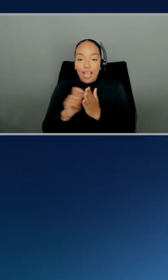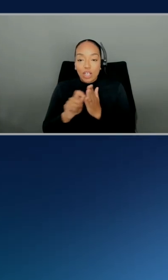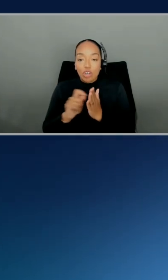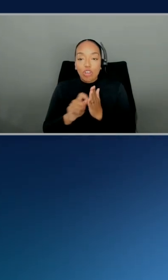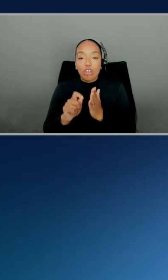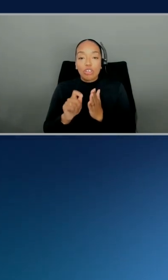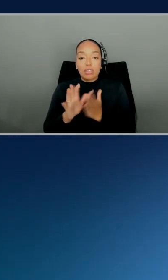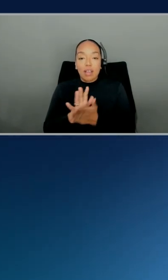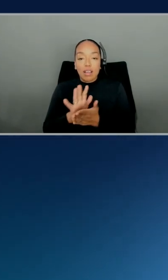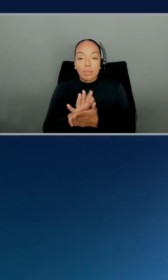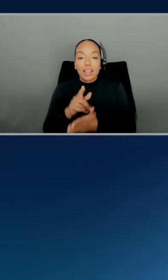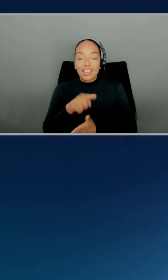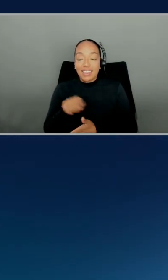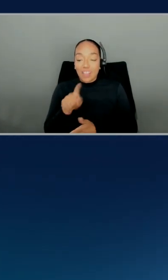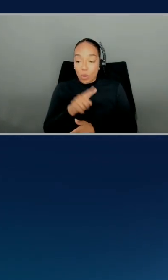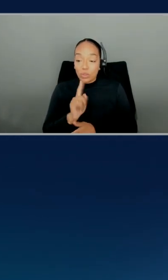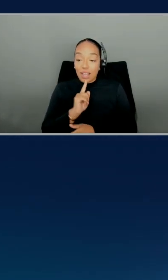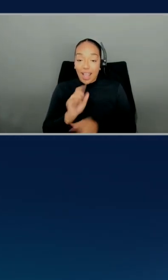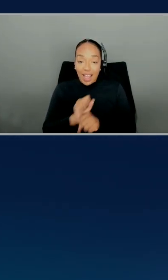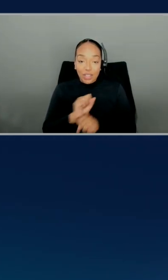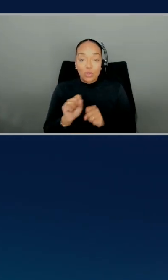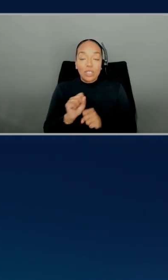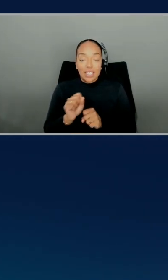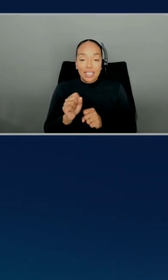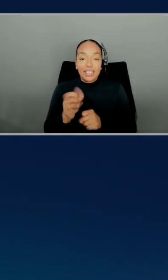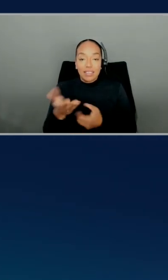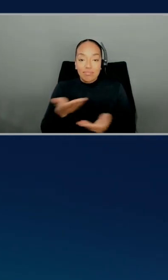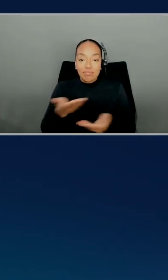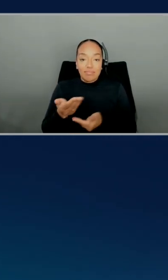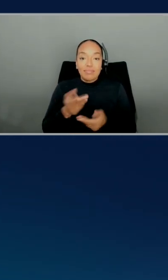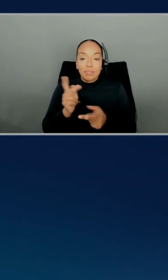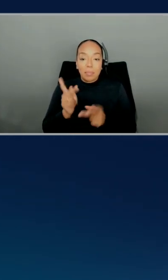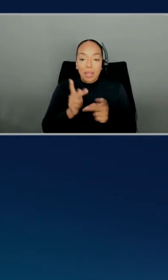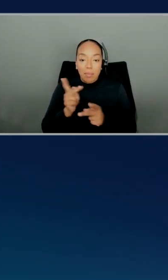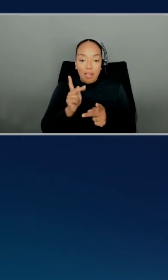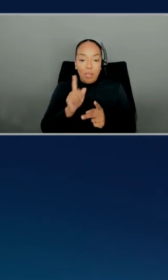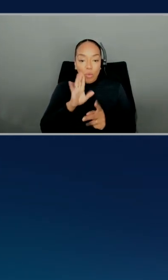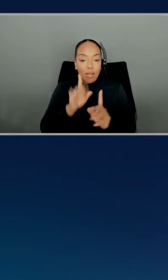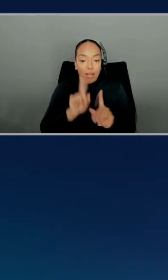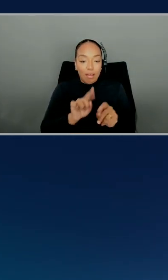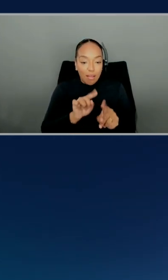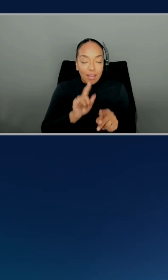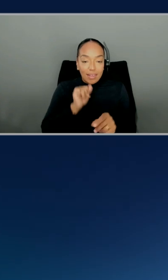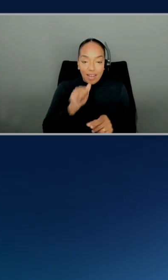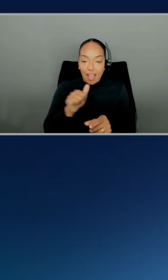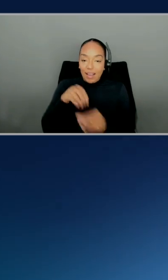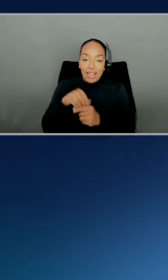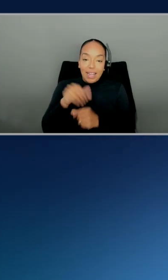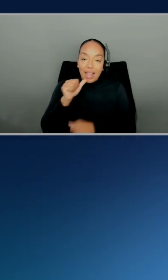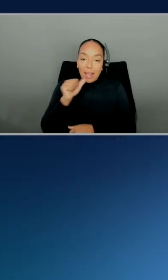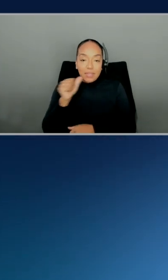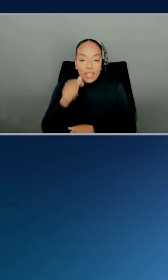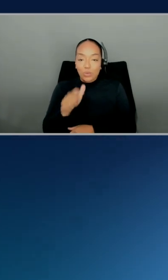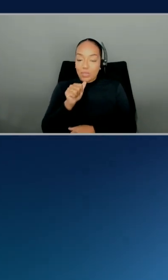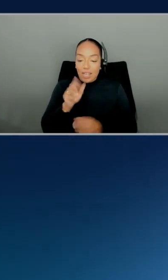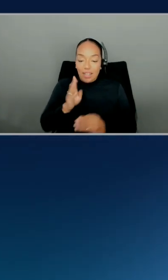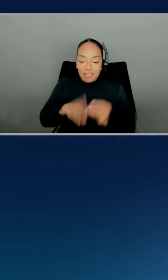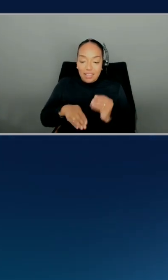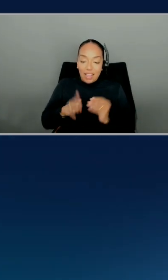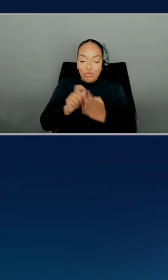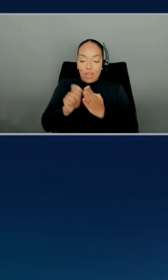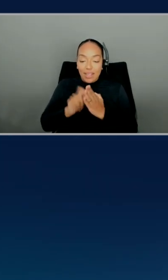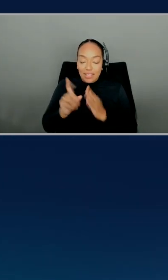naturally drive a lot of re-engagement. People keep coming back because you're not inside Amazon, you're not done writing documents, so you